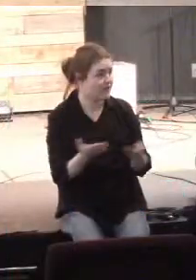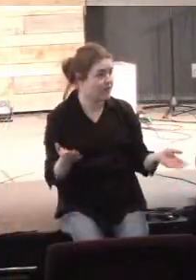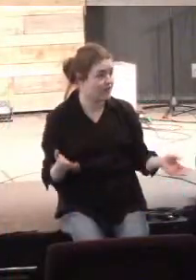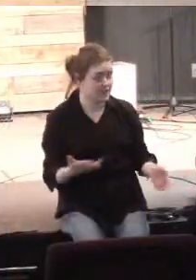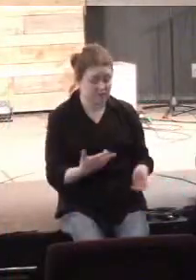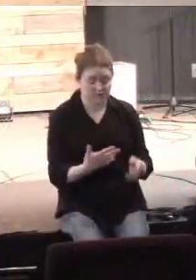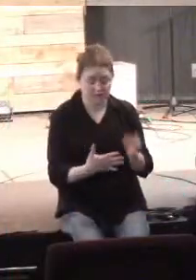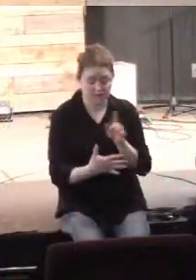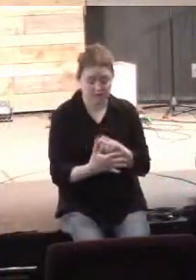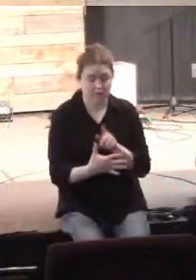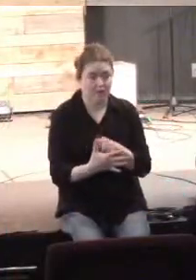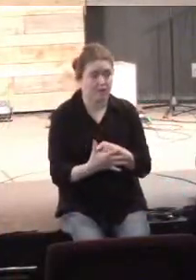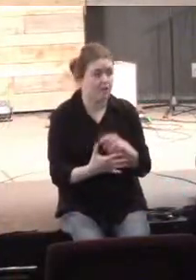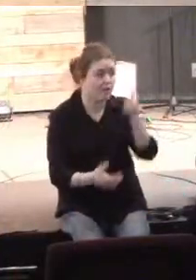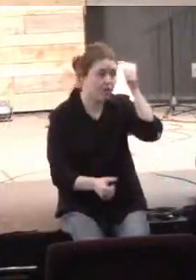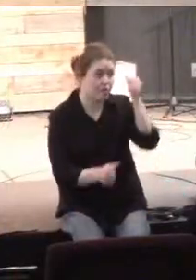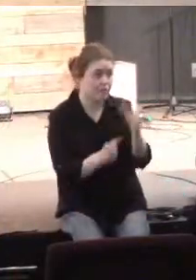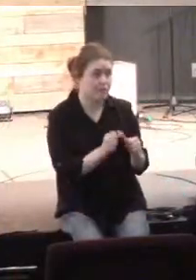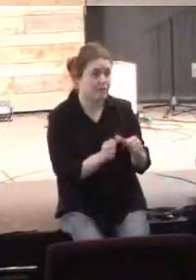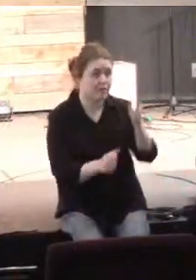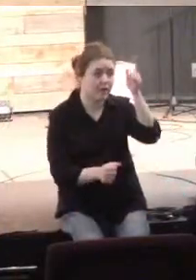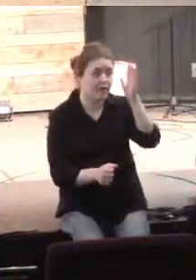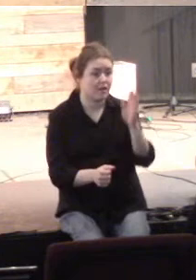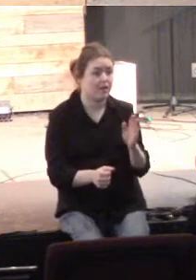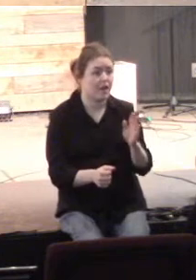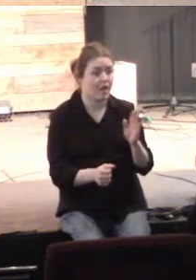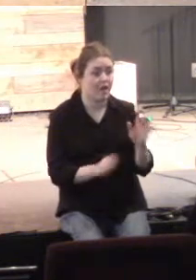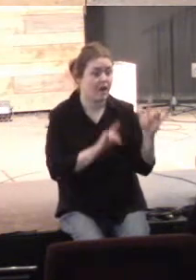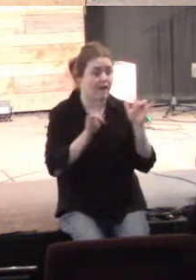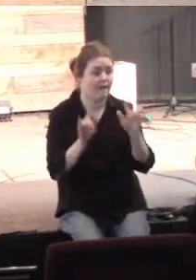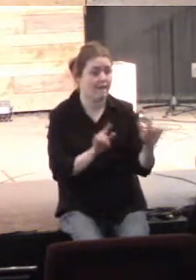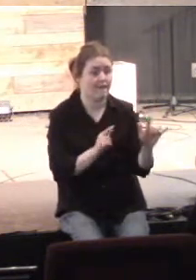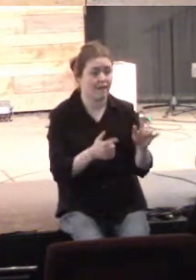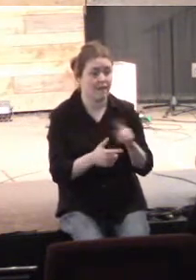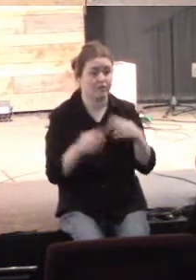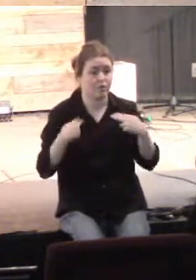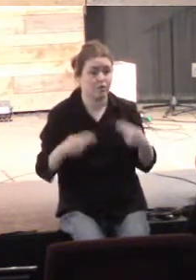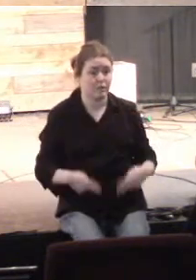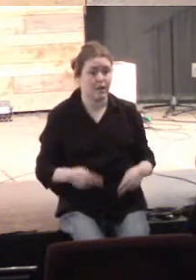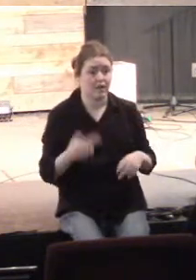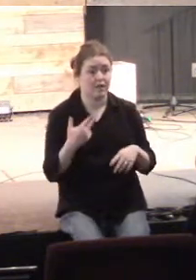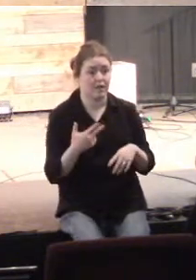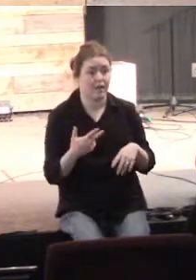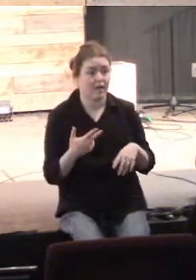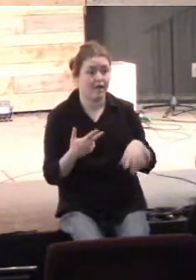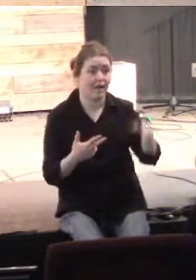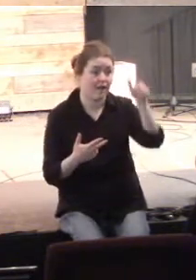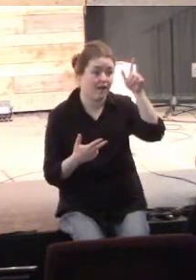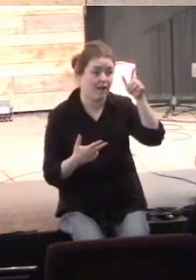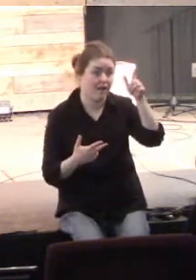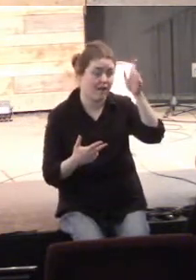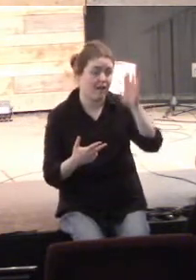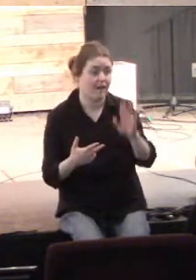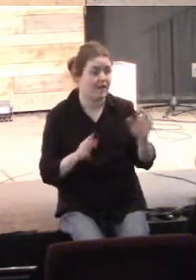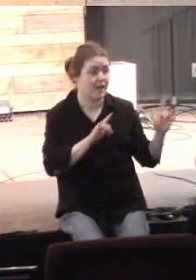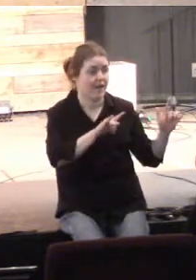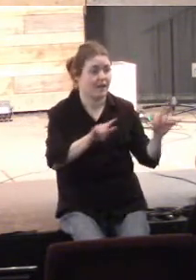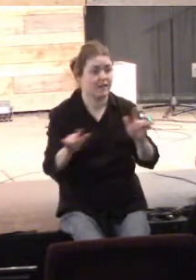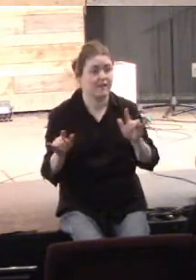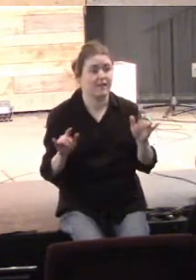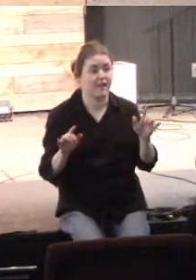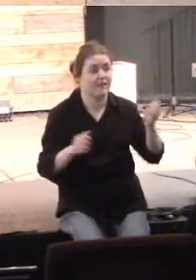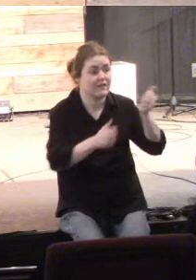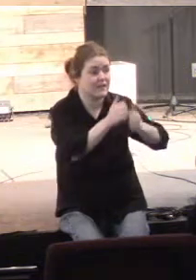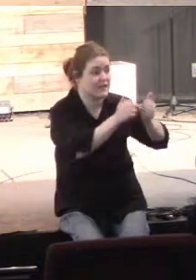Remember that God loves humanity and God loves each of you.